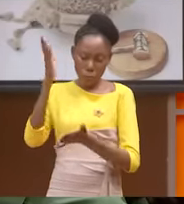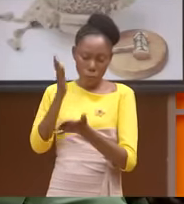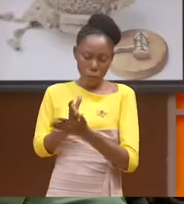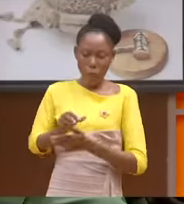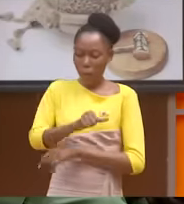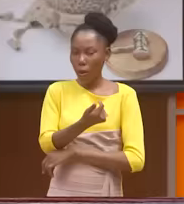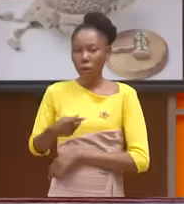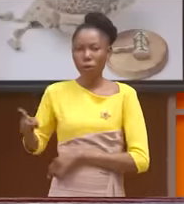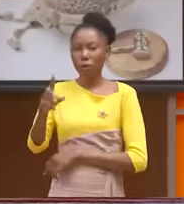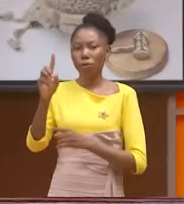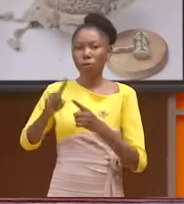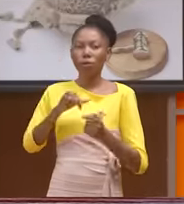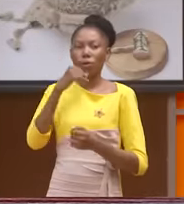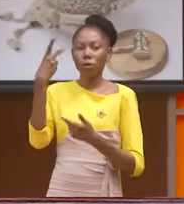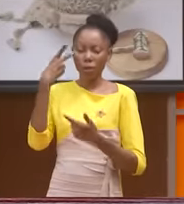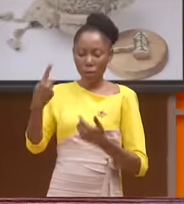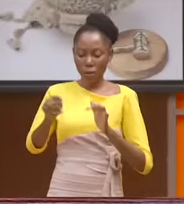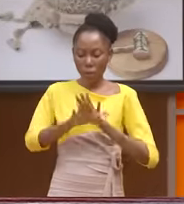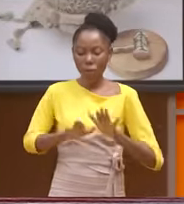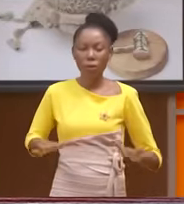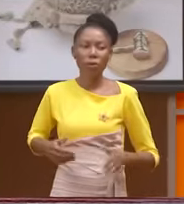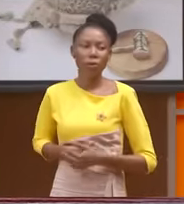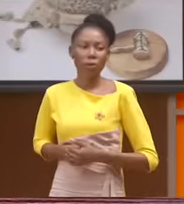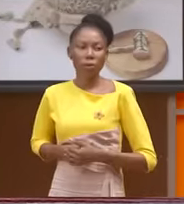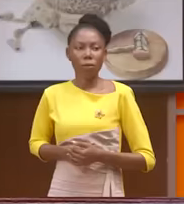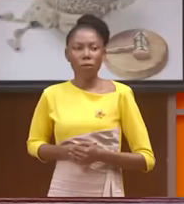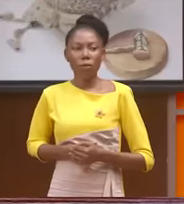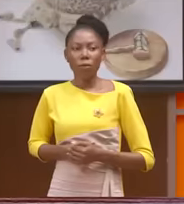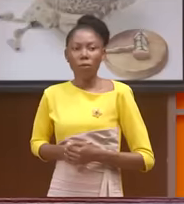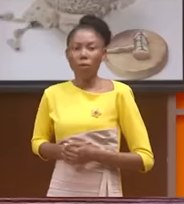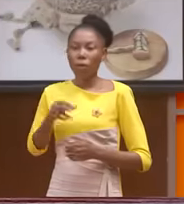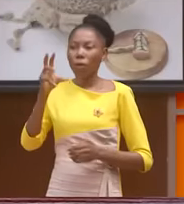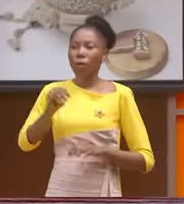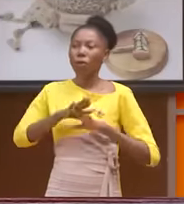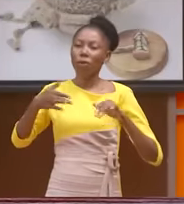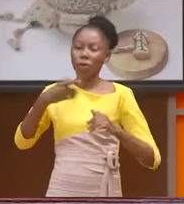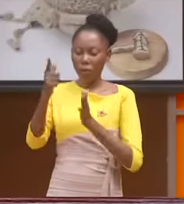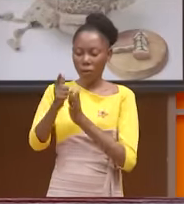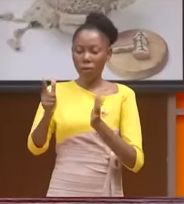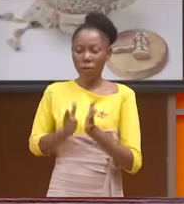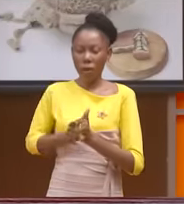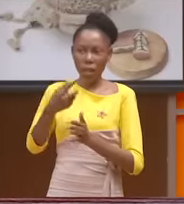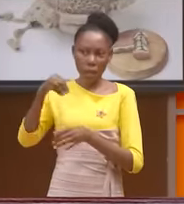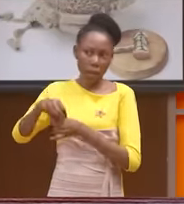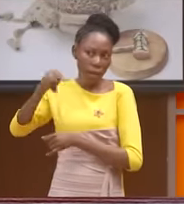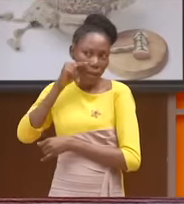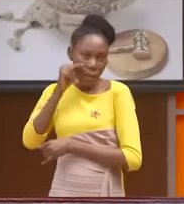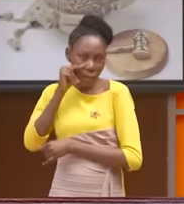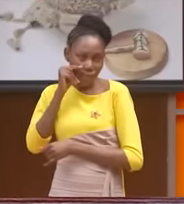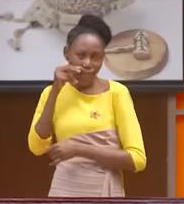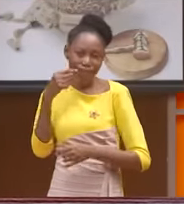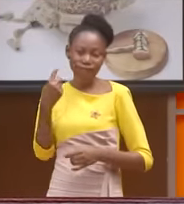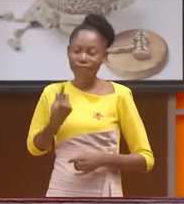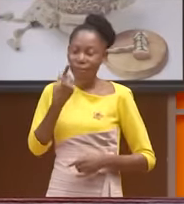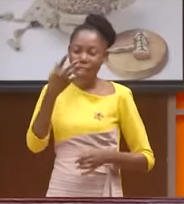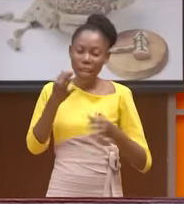to their children. There is no law in Nigeria. Unless maybe that person,